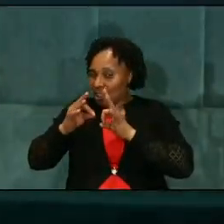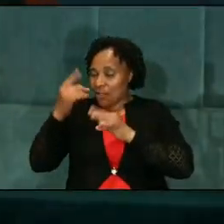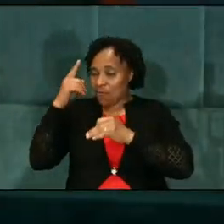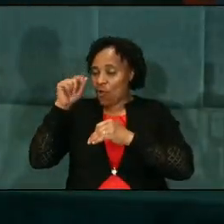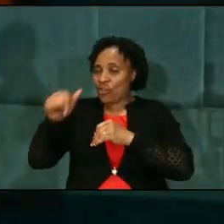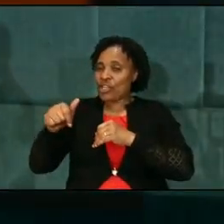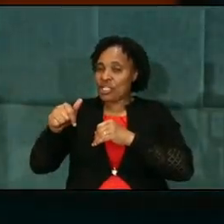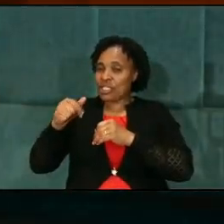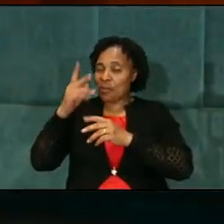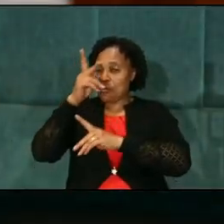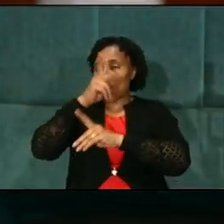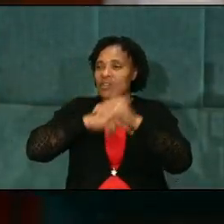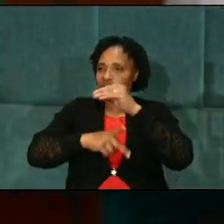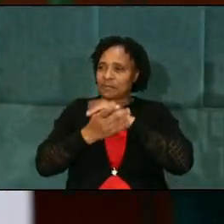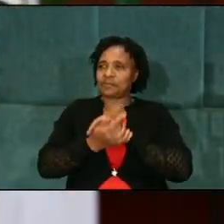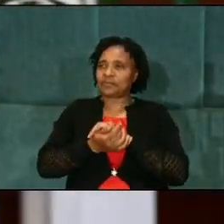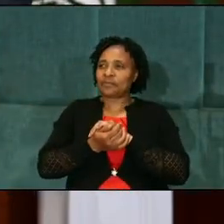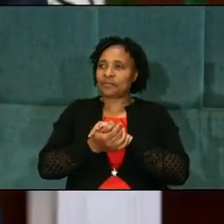in interpreting prophecy,